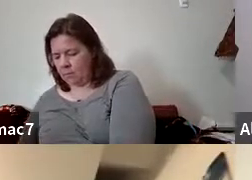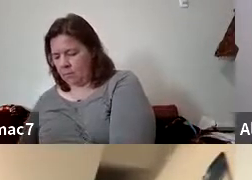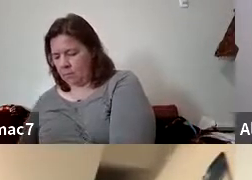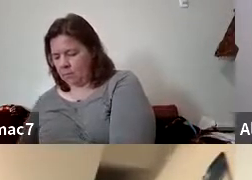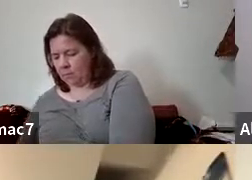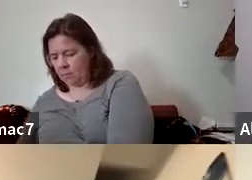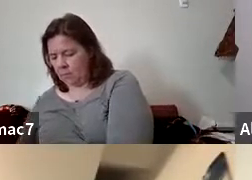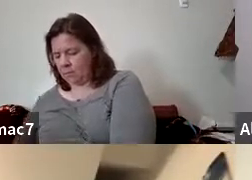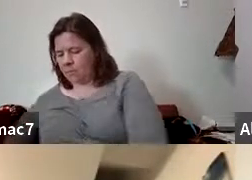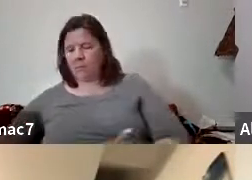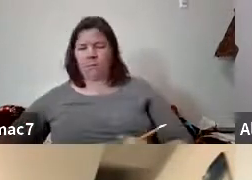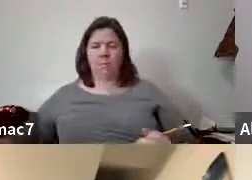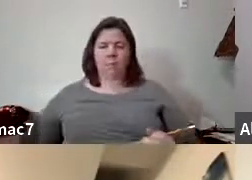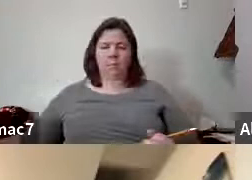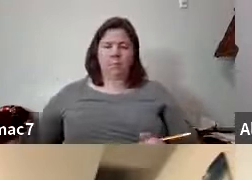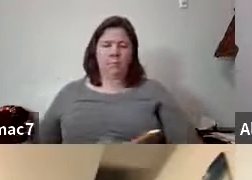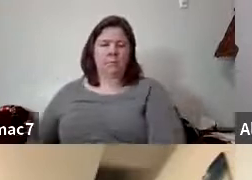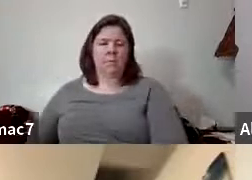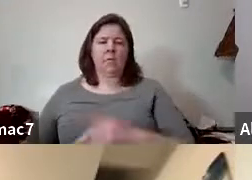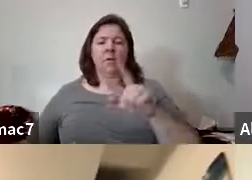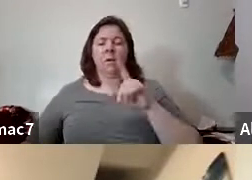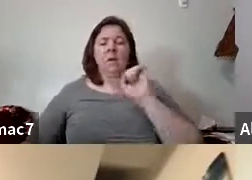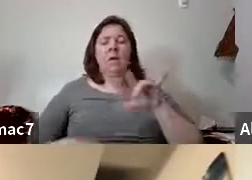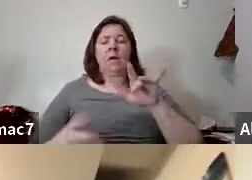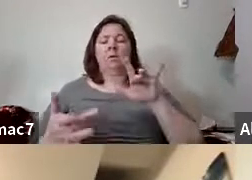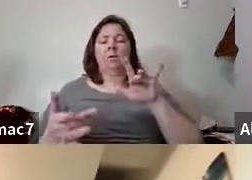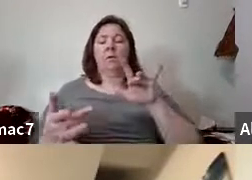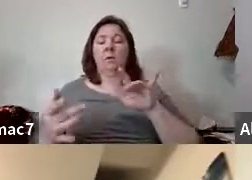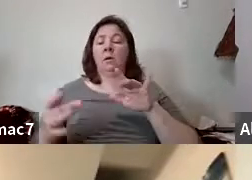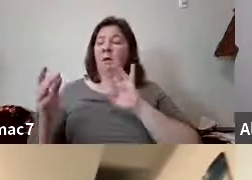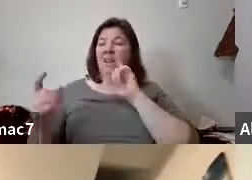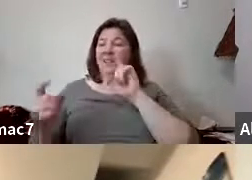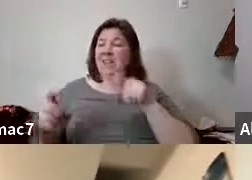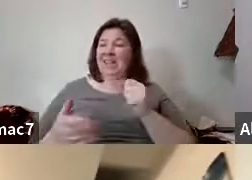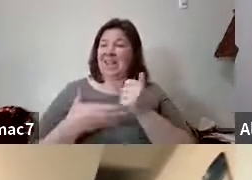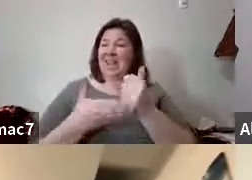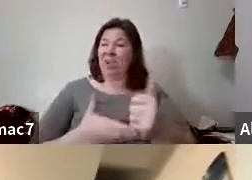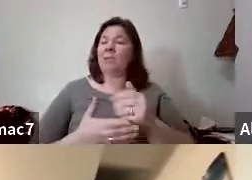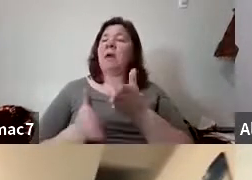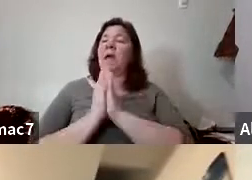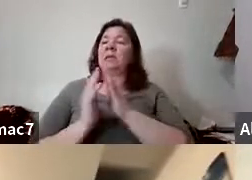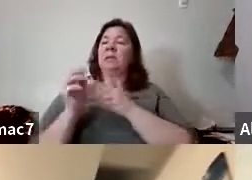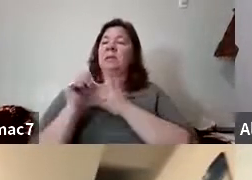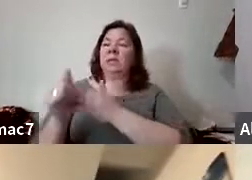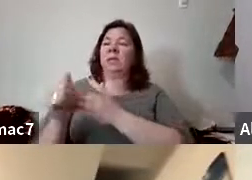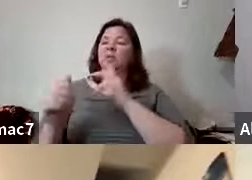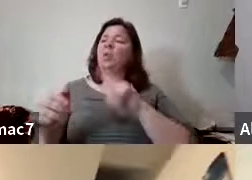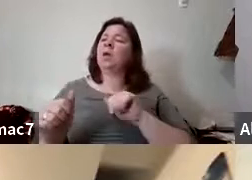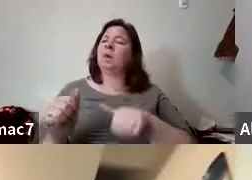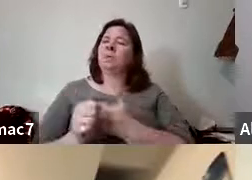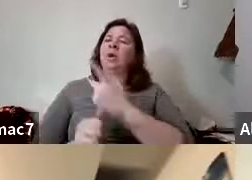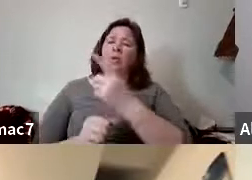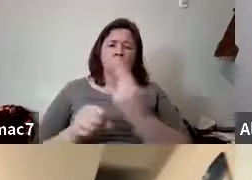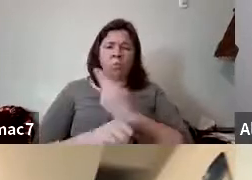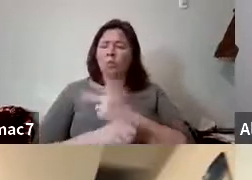Exactly. I say that all the time, Sean. Right. Reach out to leaders. If you guys need help, reach out to leaders. We'll back you up. We'll do Zooms. We'll